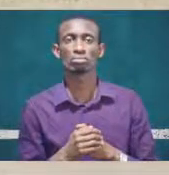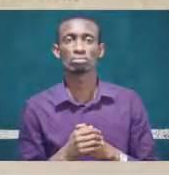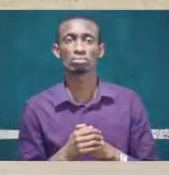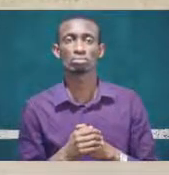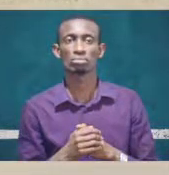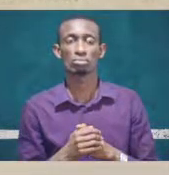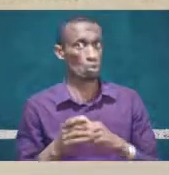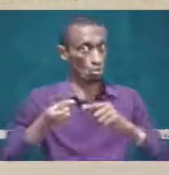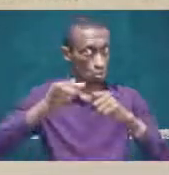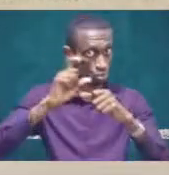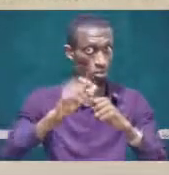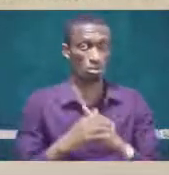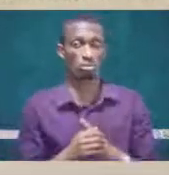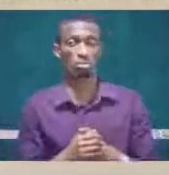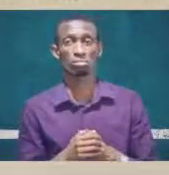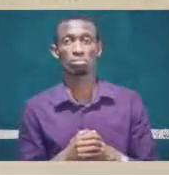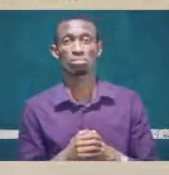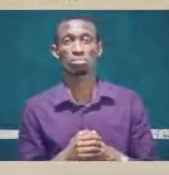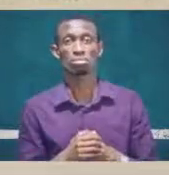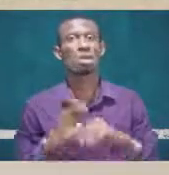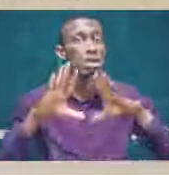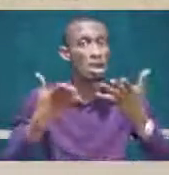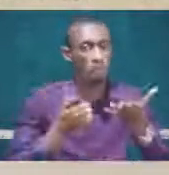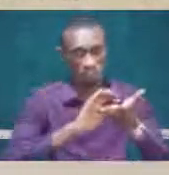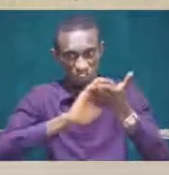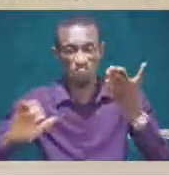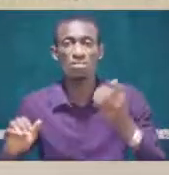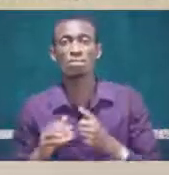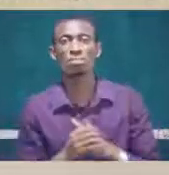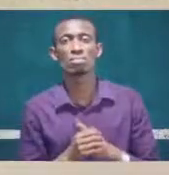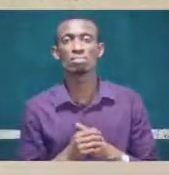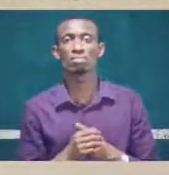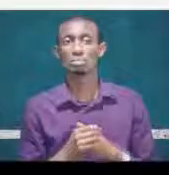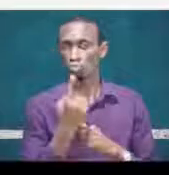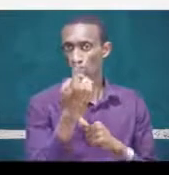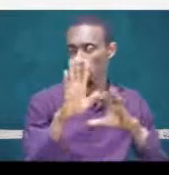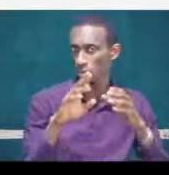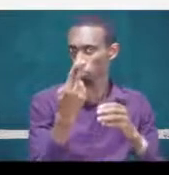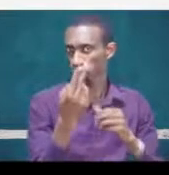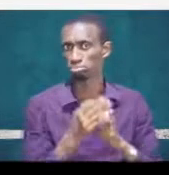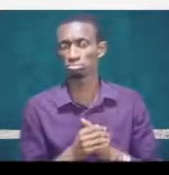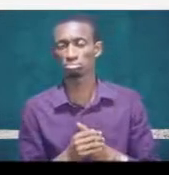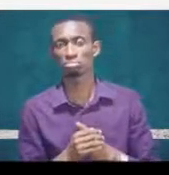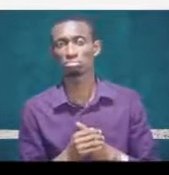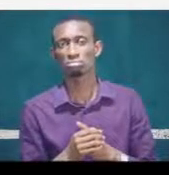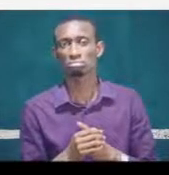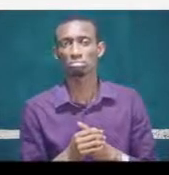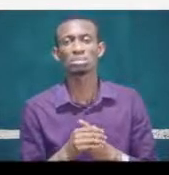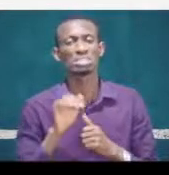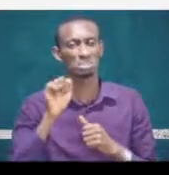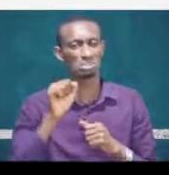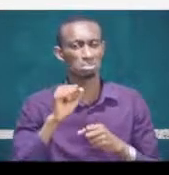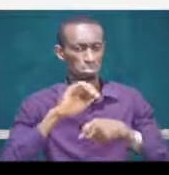that adding or deleting one or two bases caused the frame